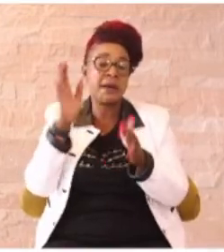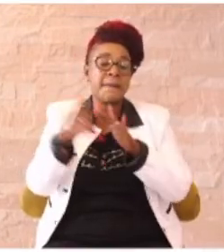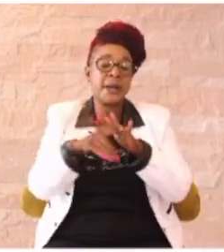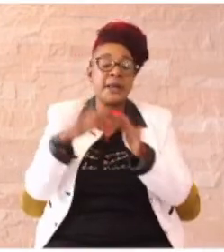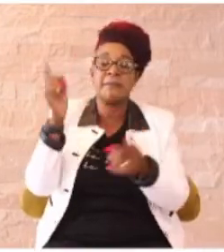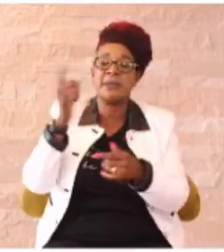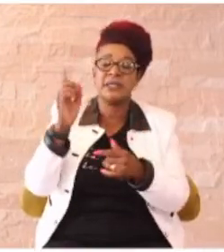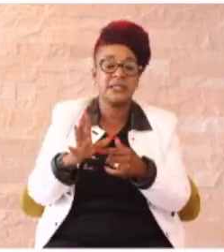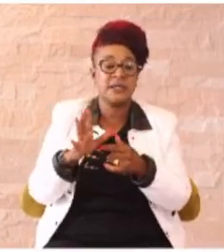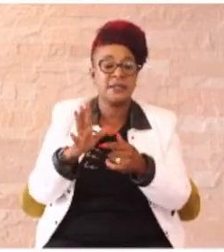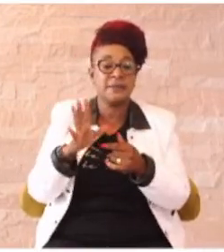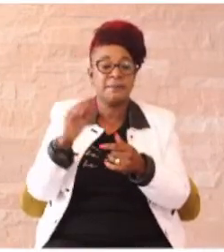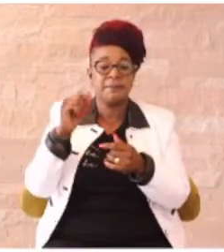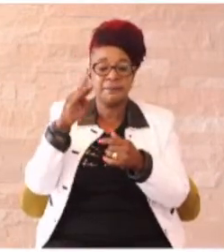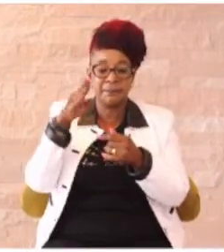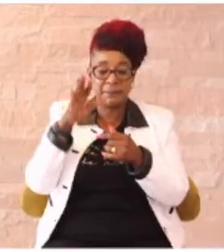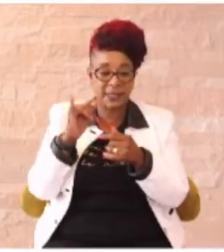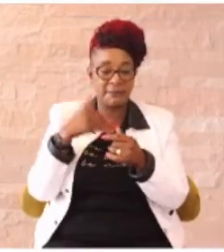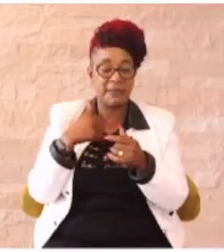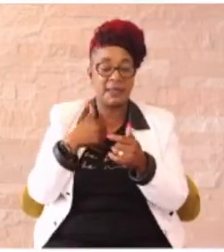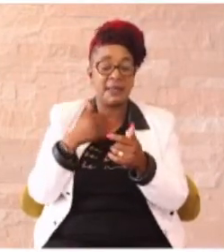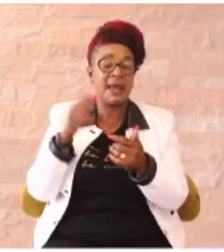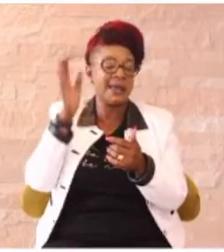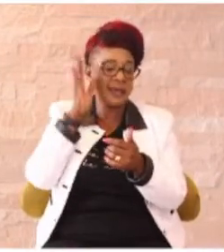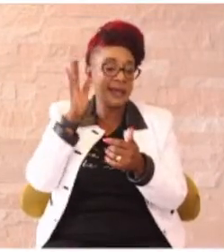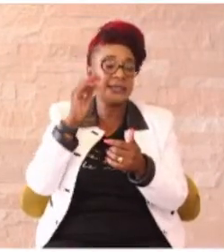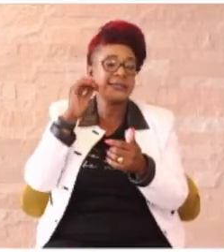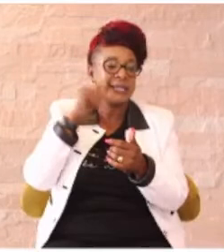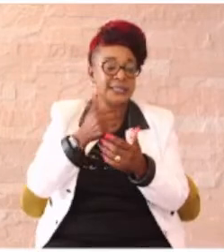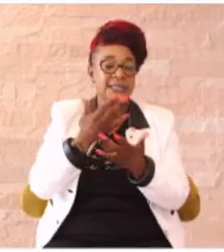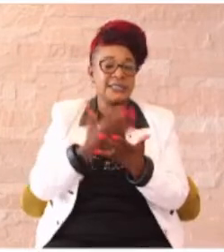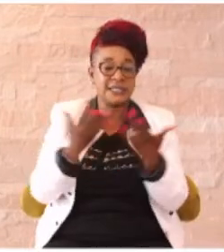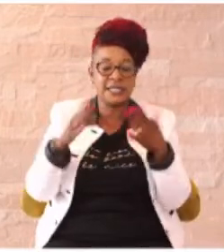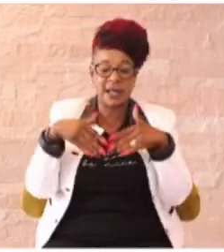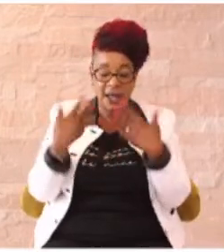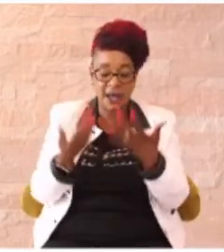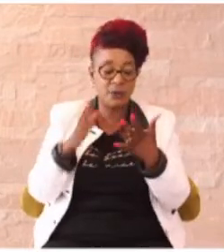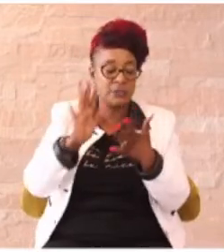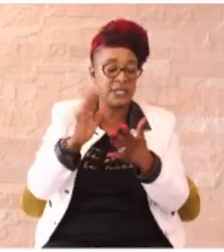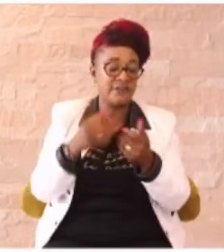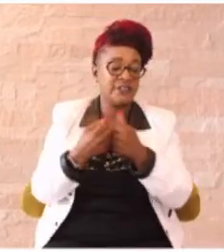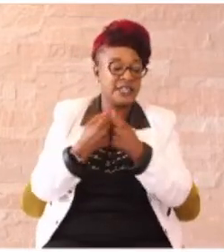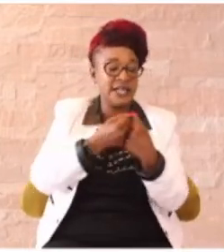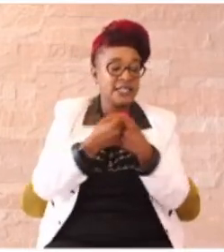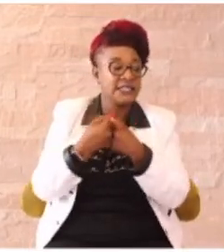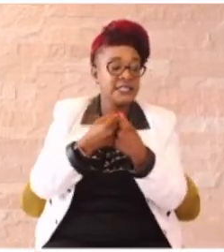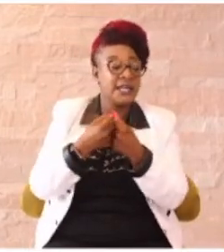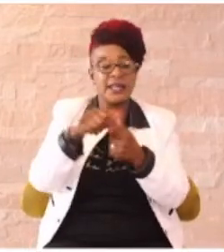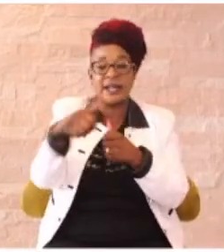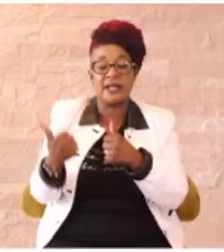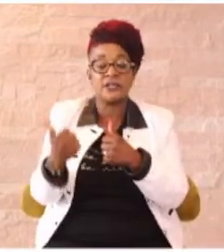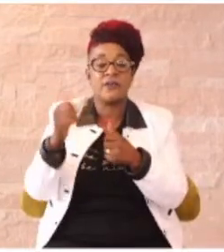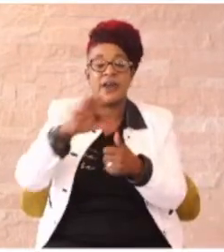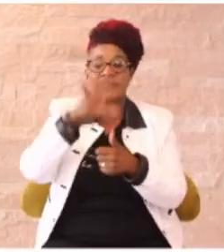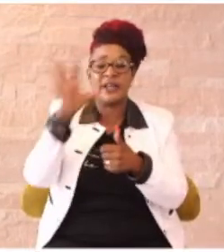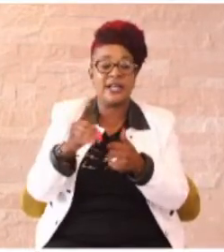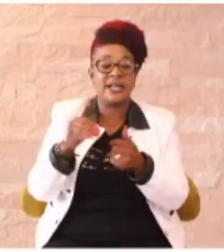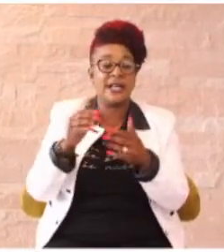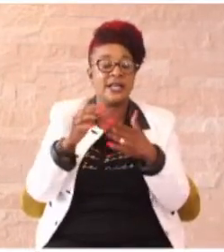Abiy, and I've been hearing very nice things, how he's challenging the rest of African leaders with